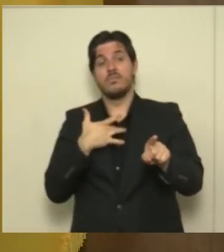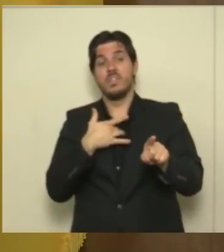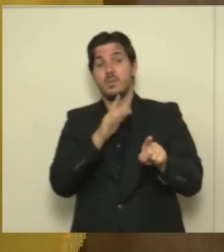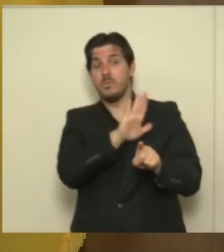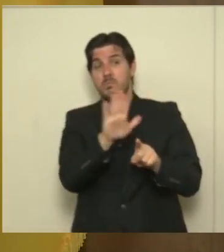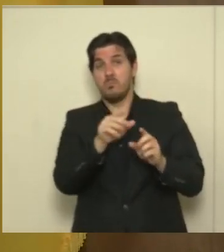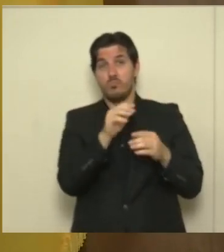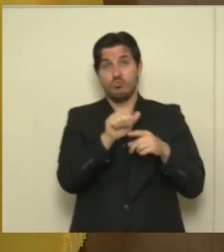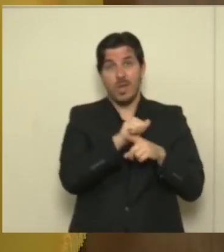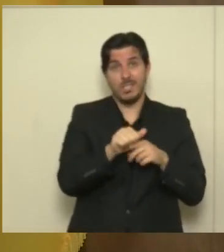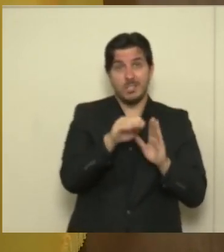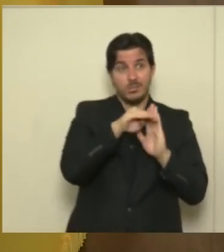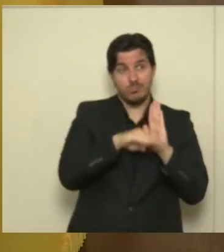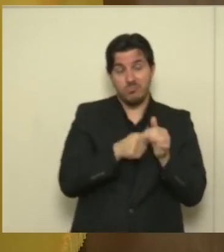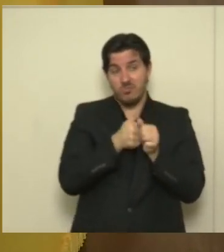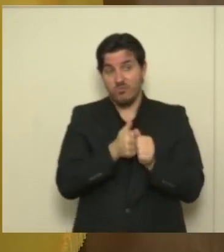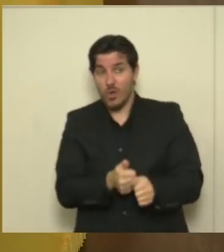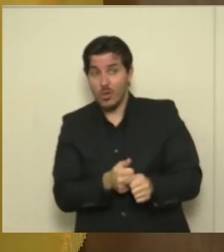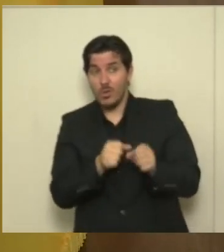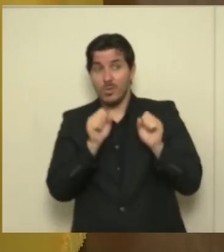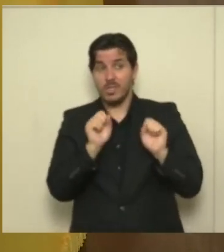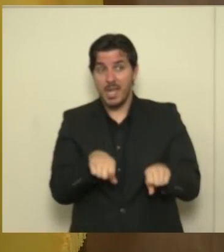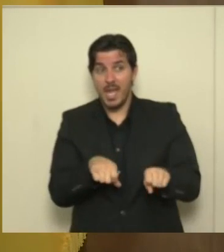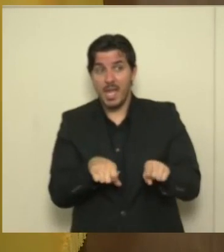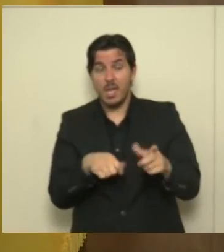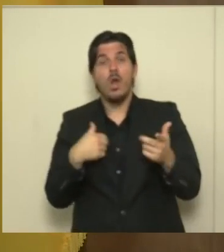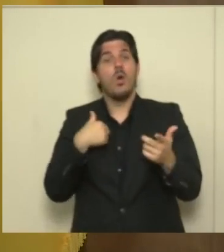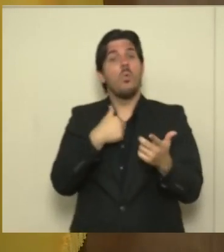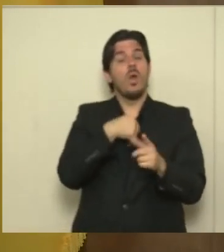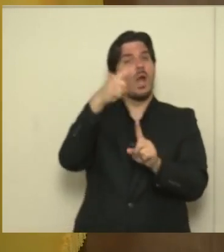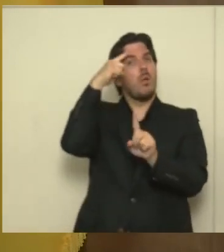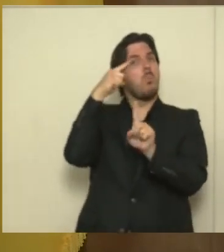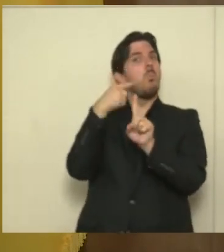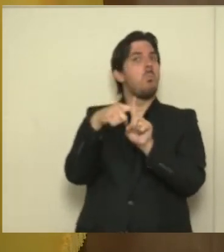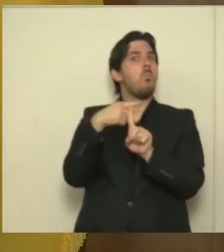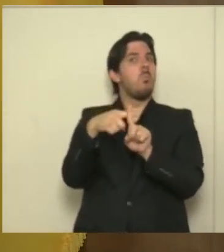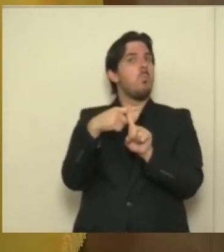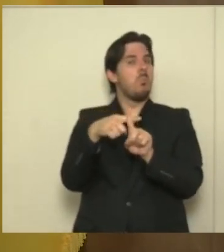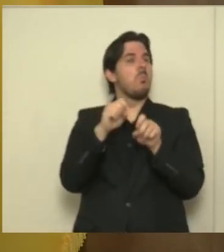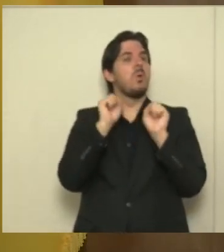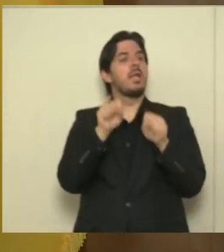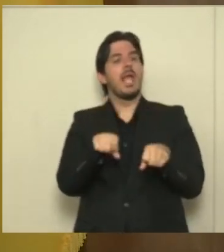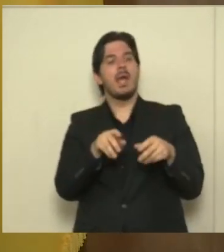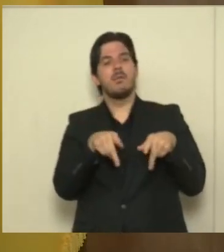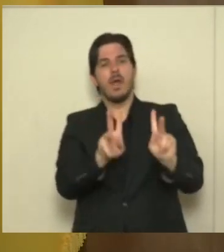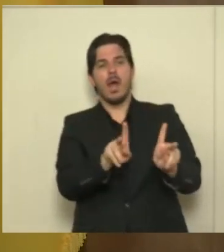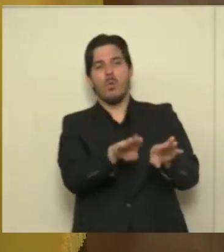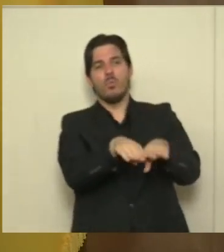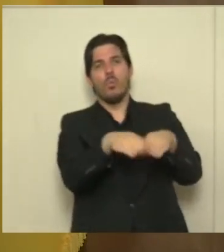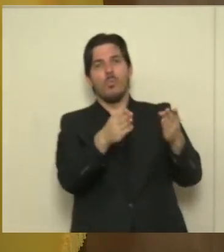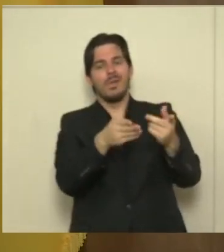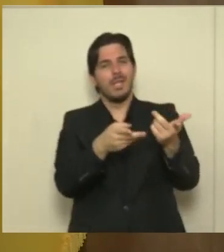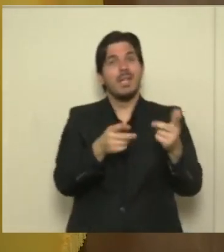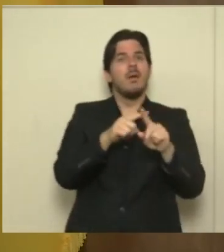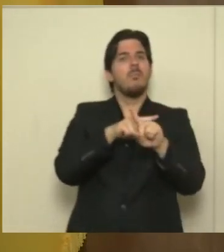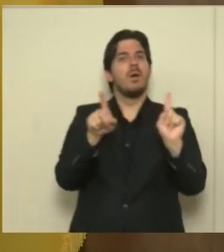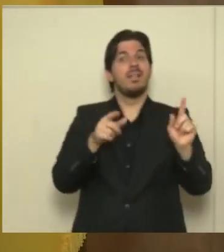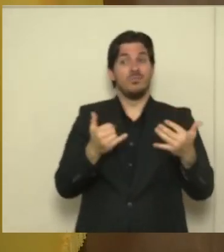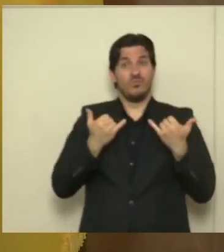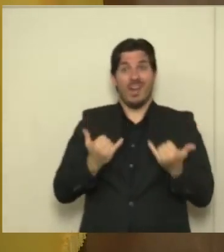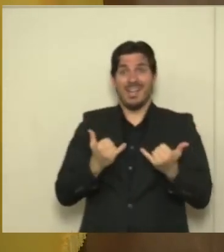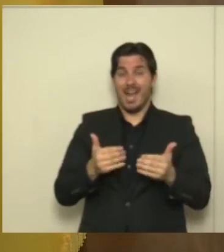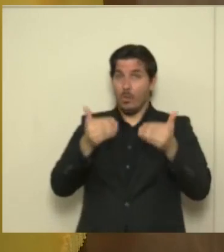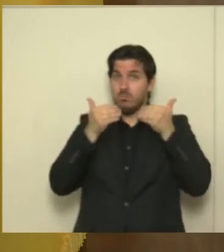are certainly an area we are hopeful that we can get to, but premature to tell you that that's on